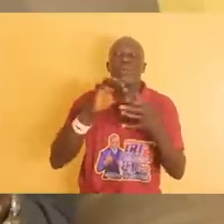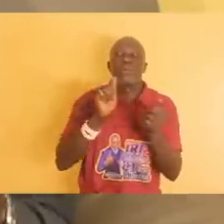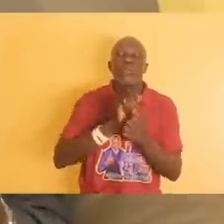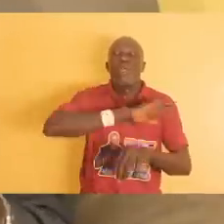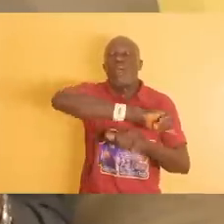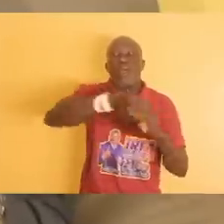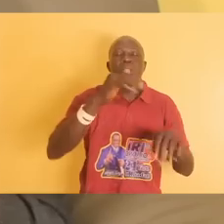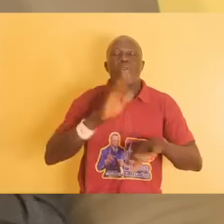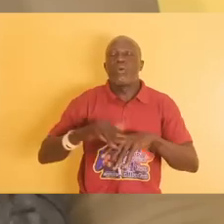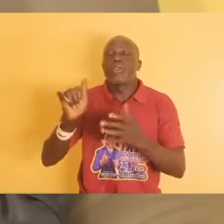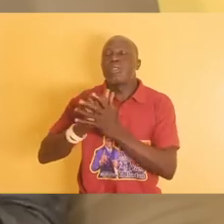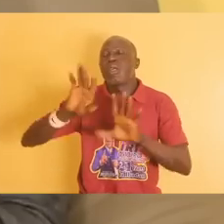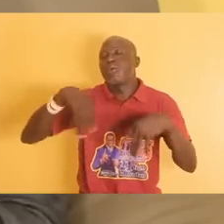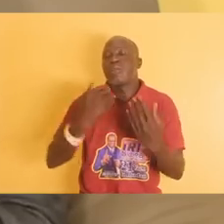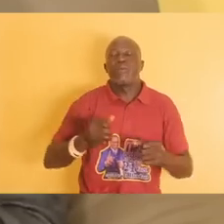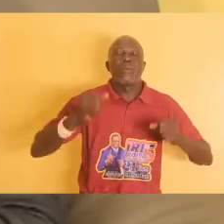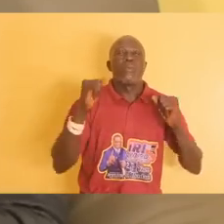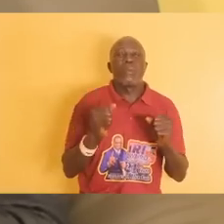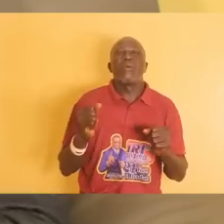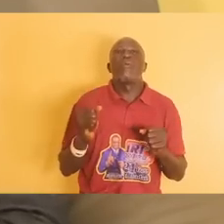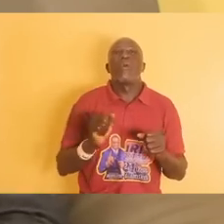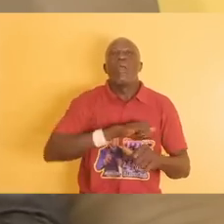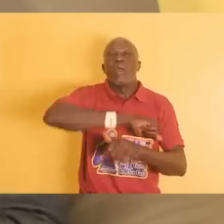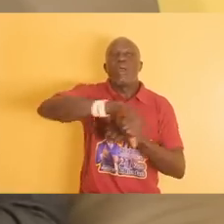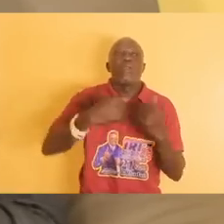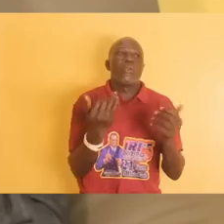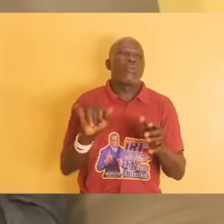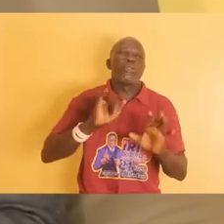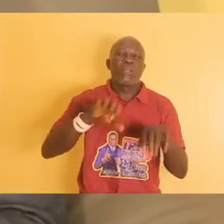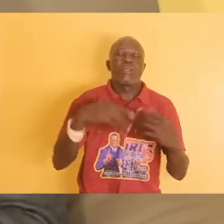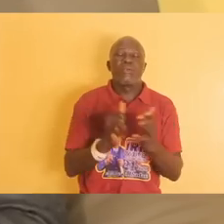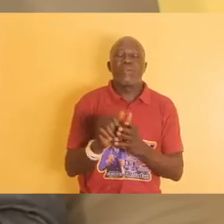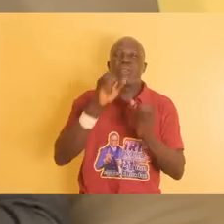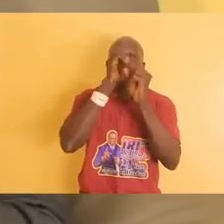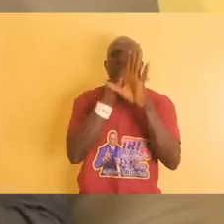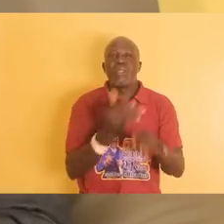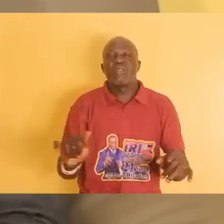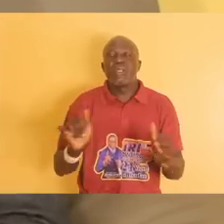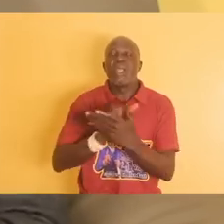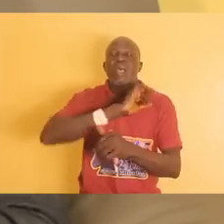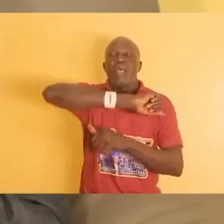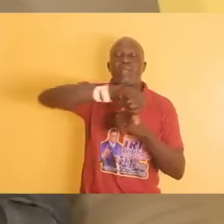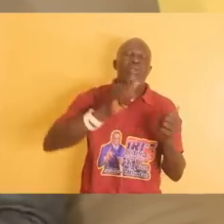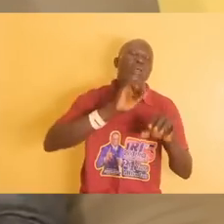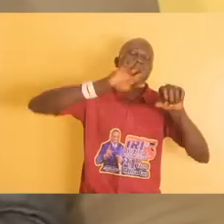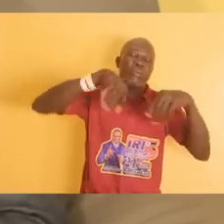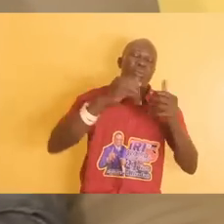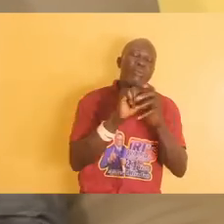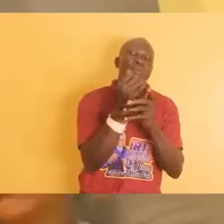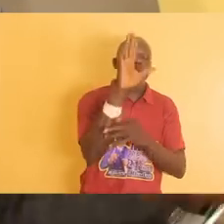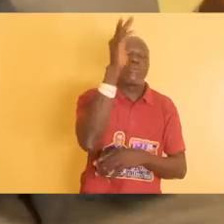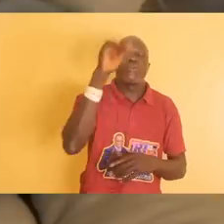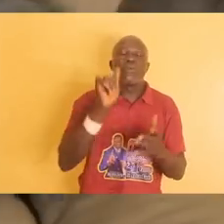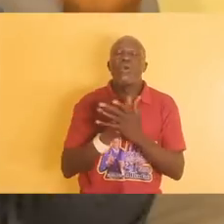you. Anointing will give you power. And as we give you blessing, and it will give you